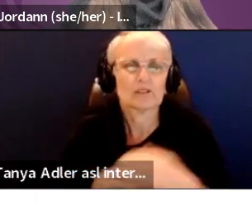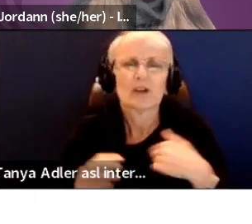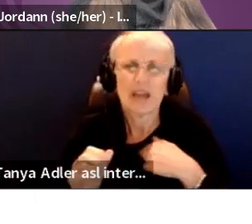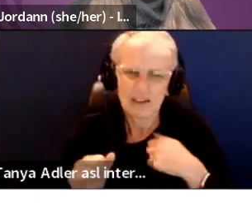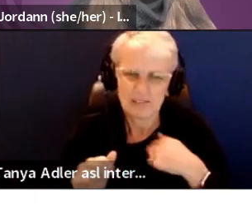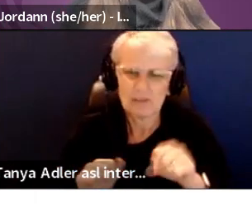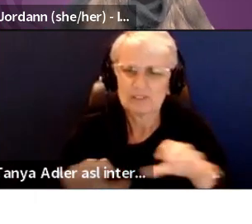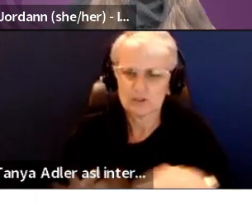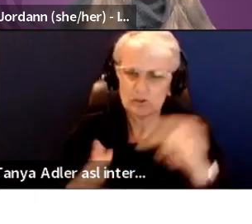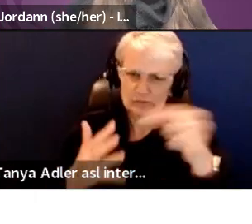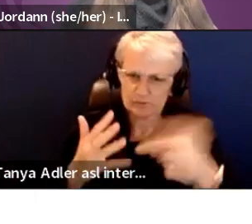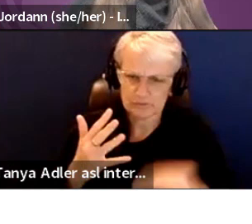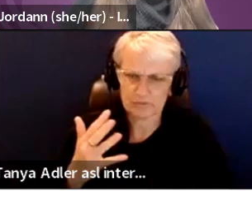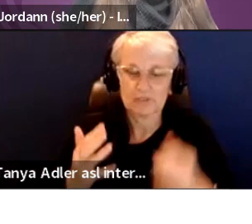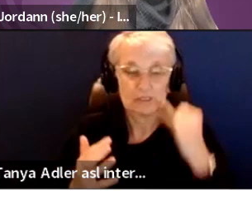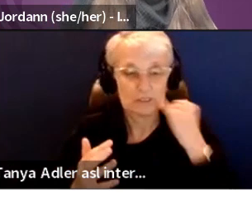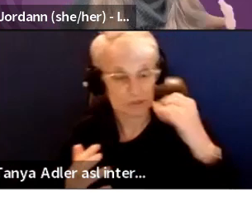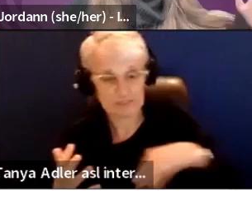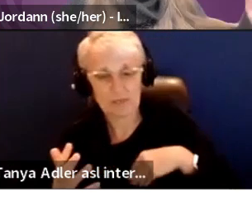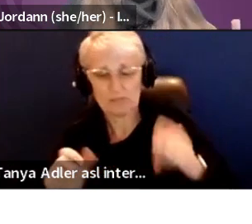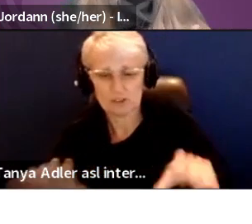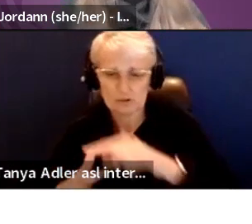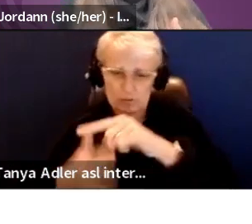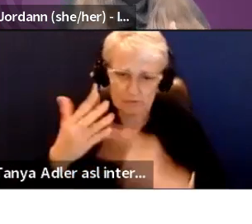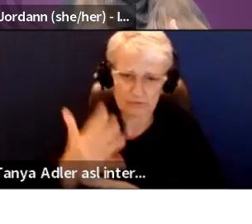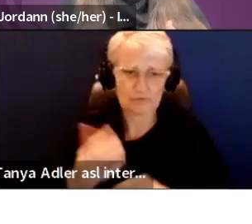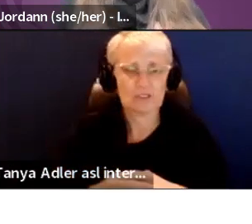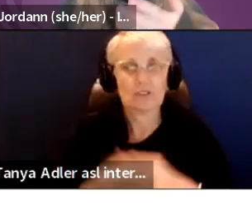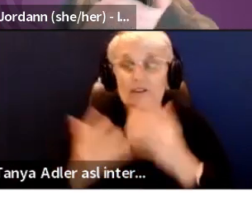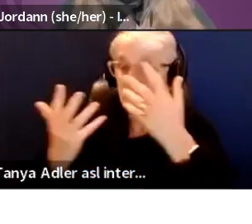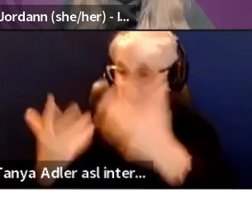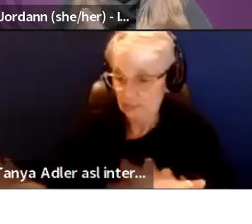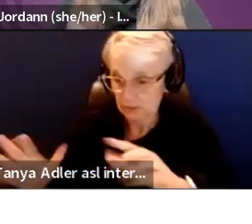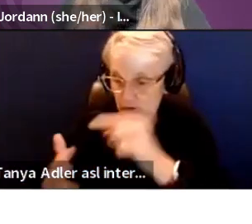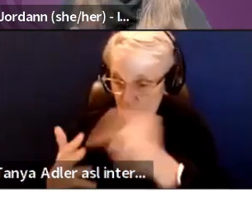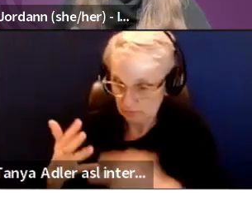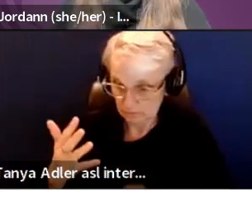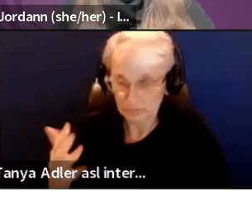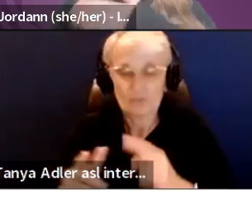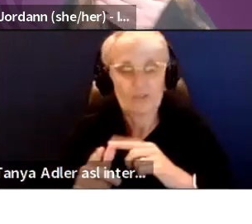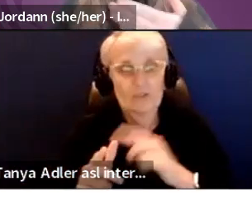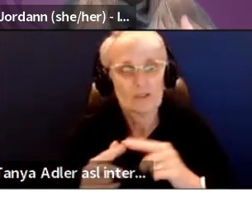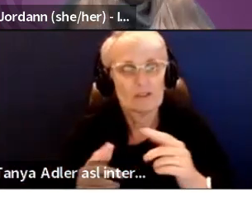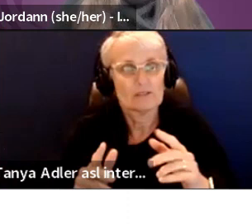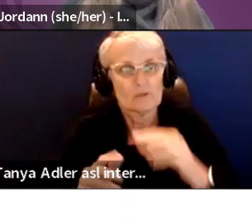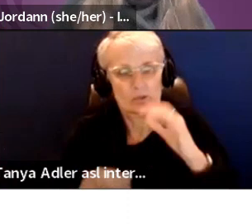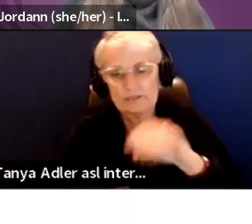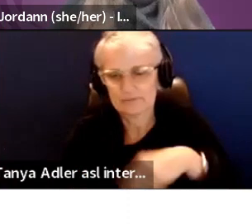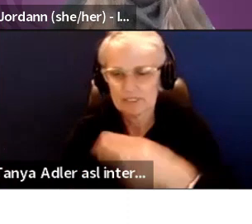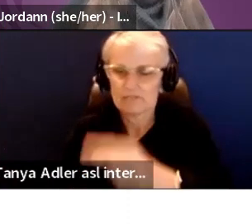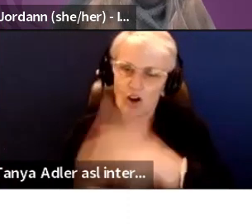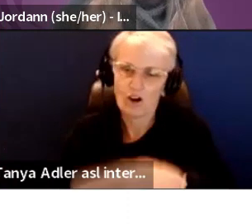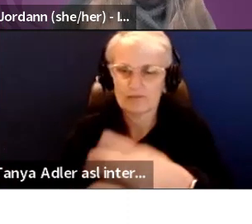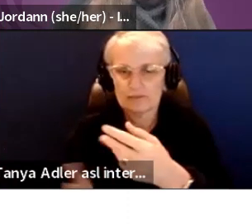process that you'll be informed of if you were accepted into the program. After all of that is finished, before you get started with your project, you're given